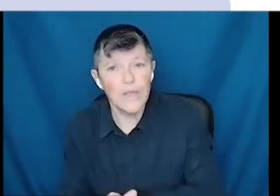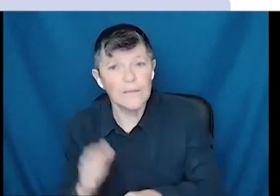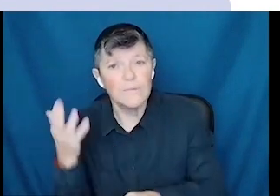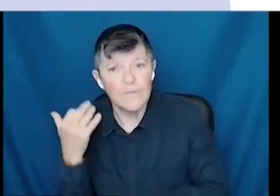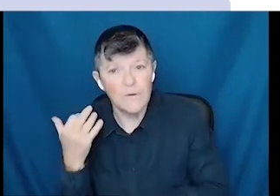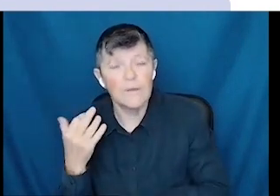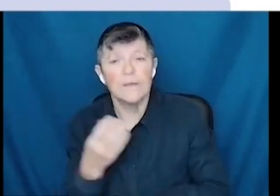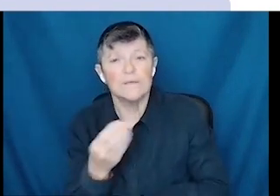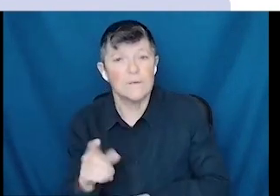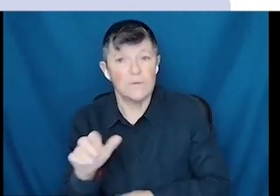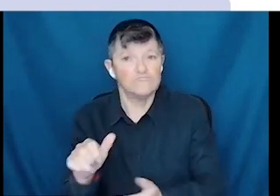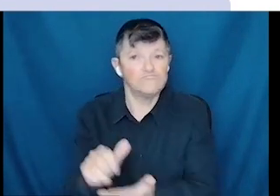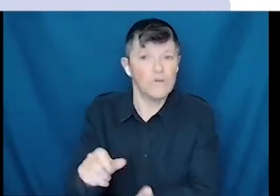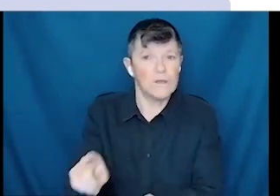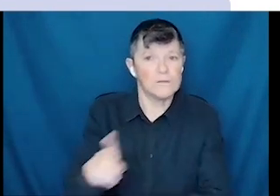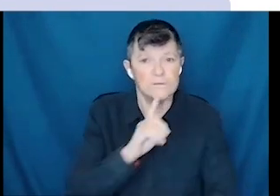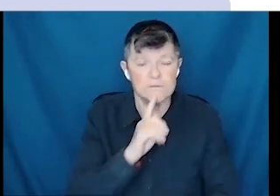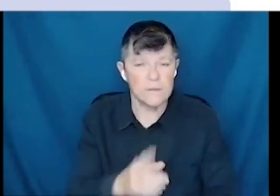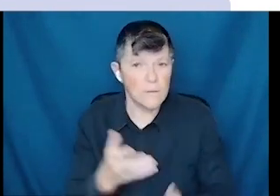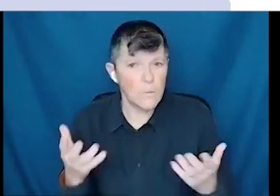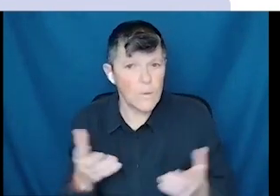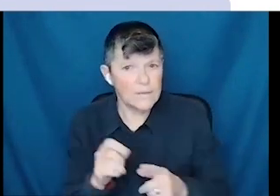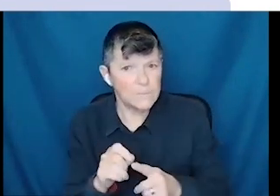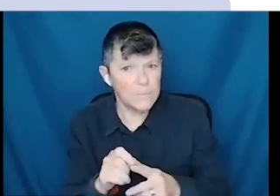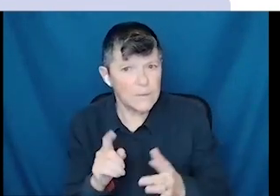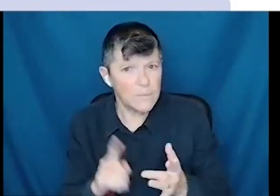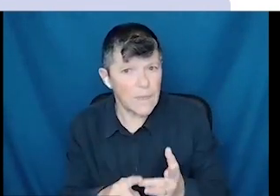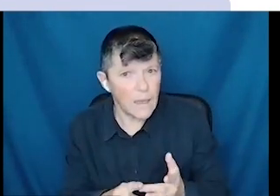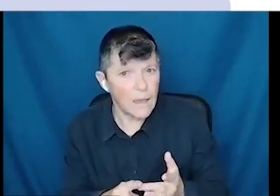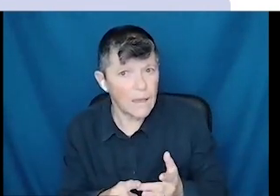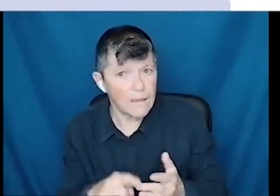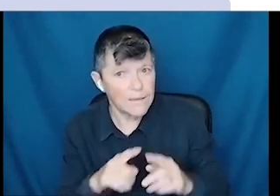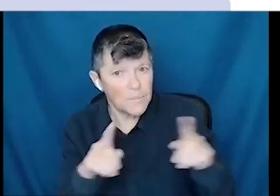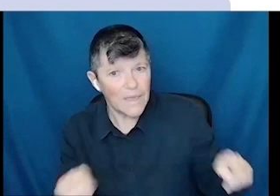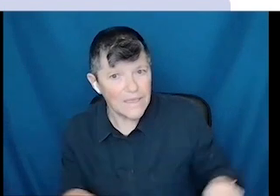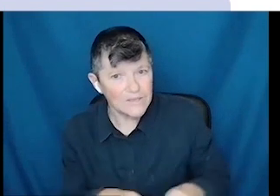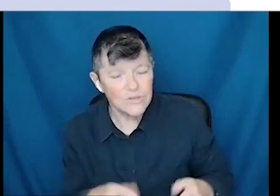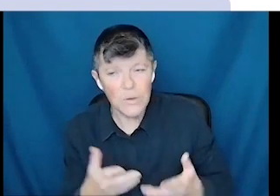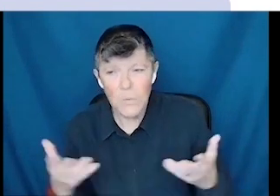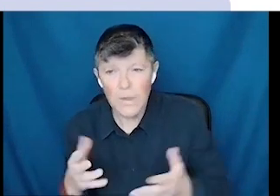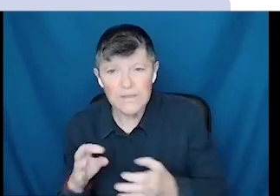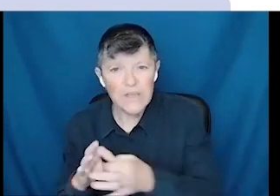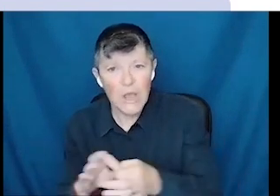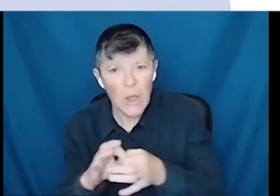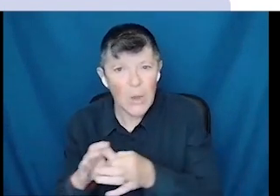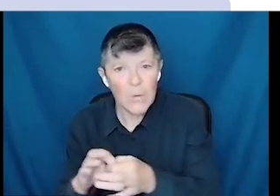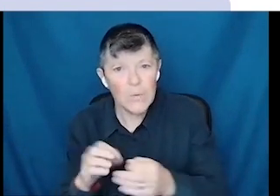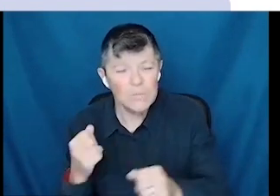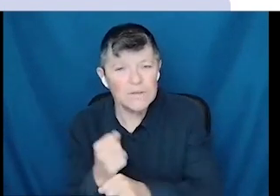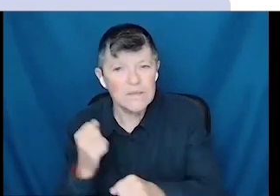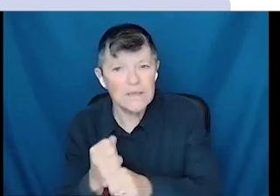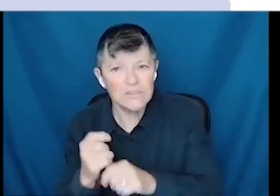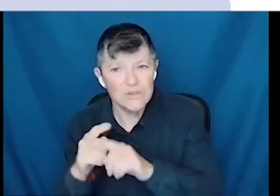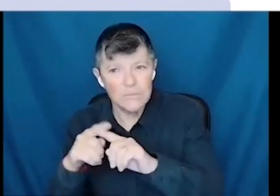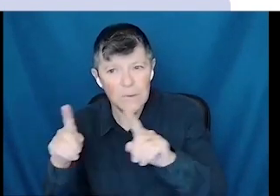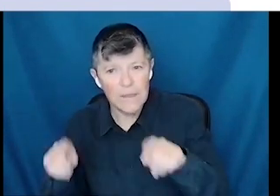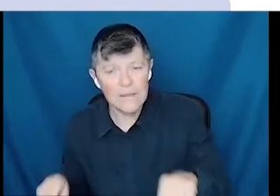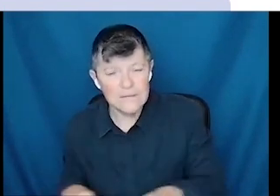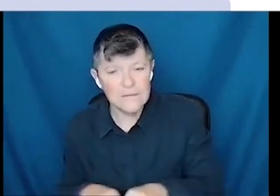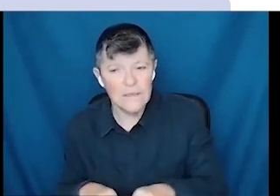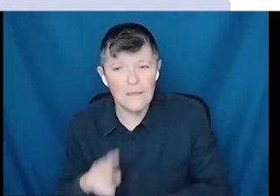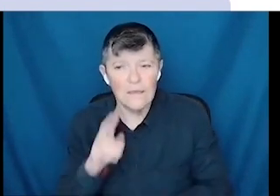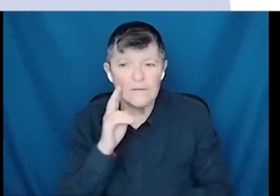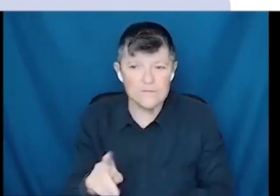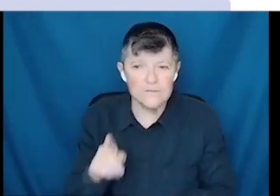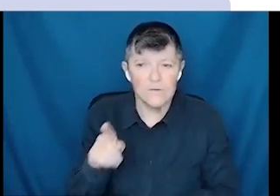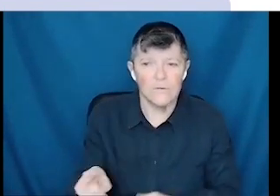rightfully asked, well, where's the PPI page? Where's the co-production page? And in fact, and I could see Madison answered that question, it is